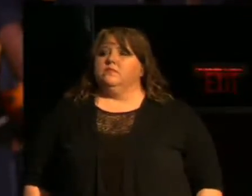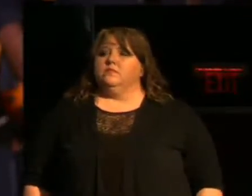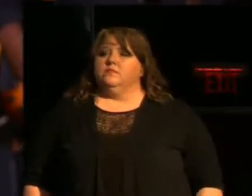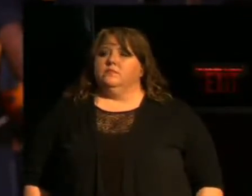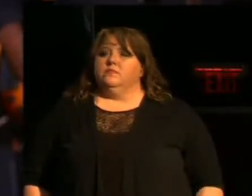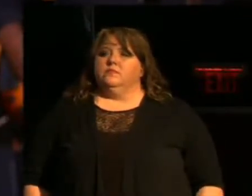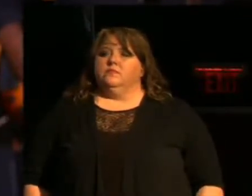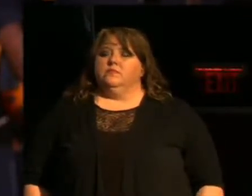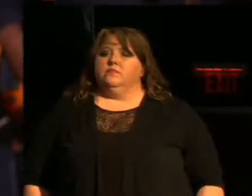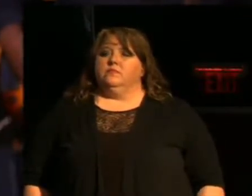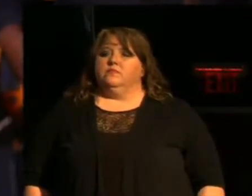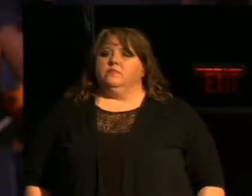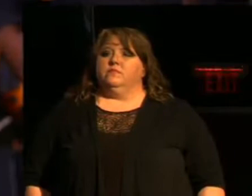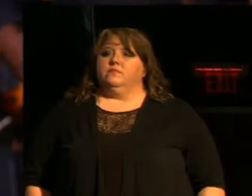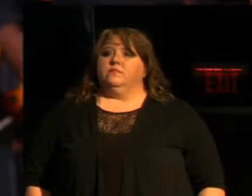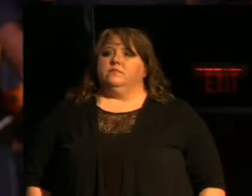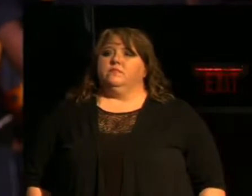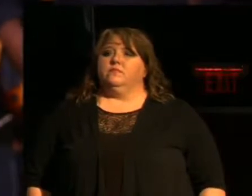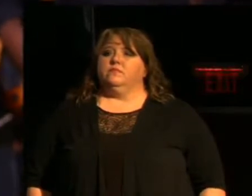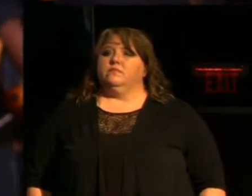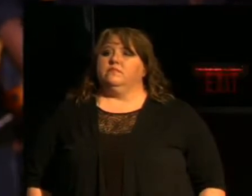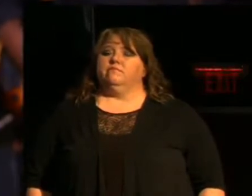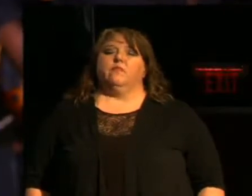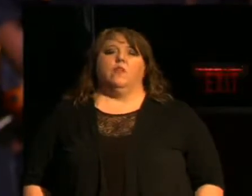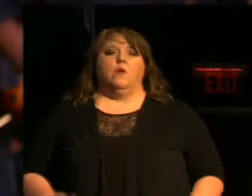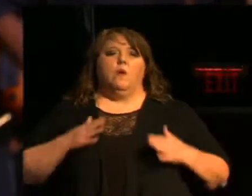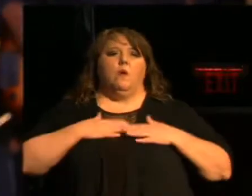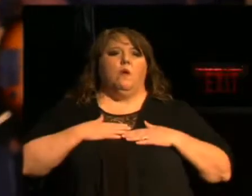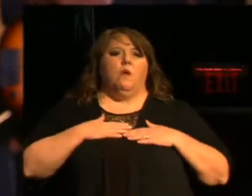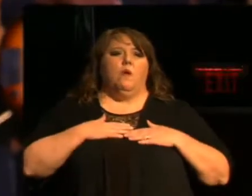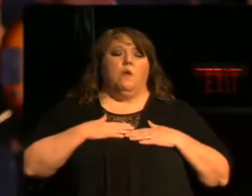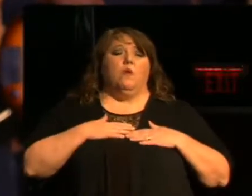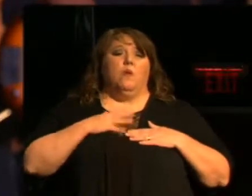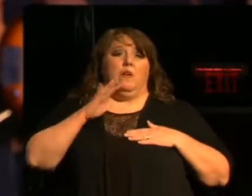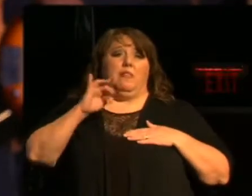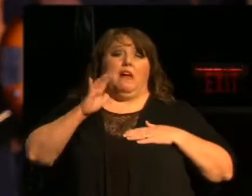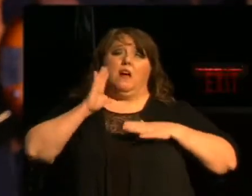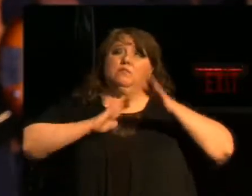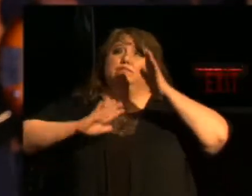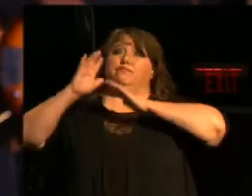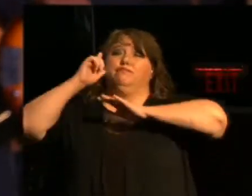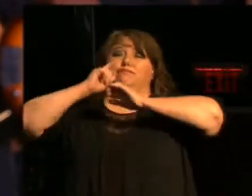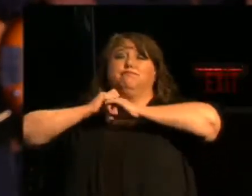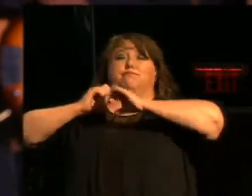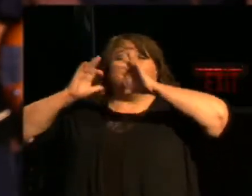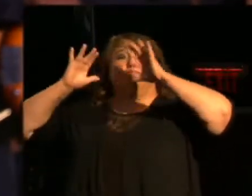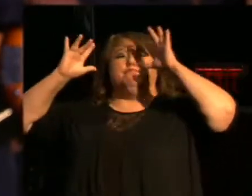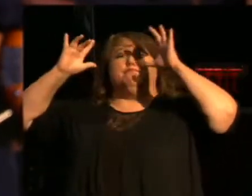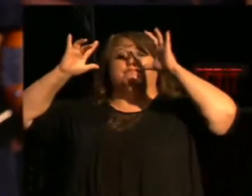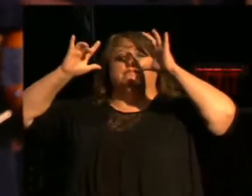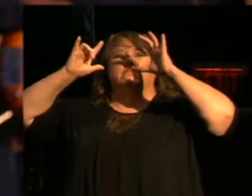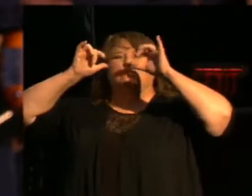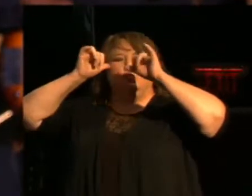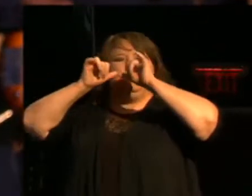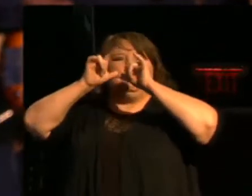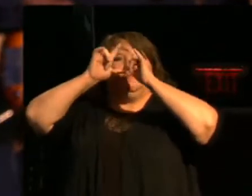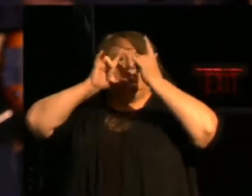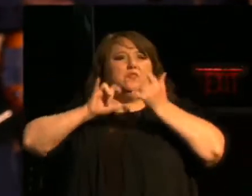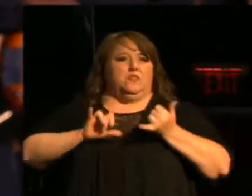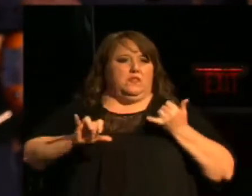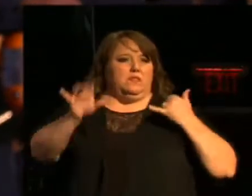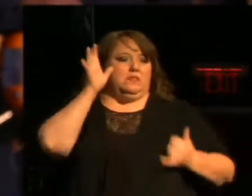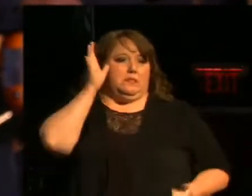dobro. And I've never seen anybody that could play this like Mr. Teetsy. And a dobro is like an upside down silver